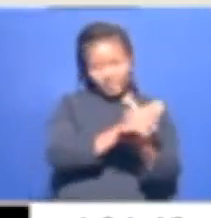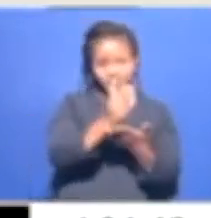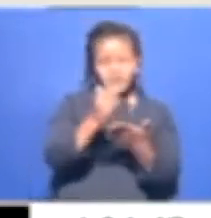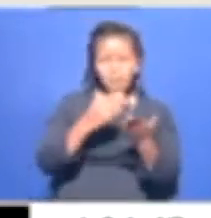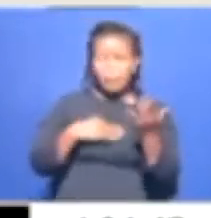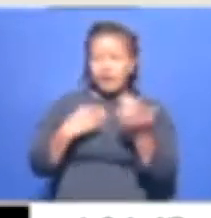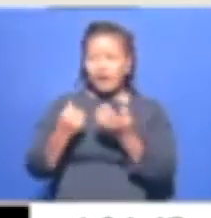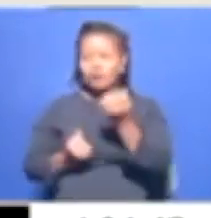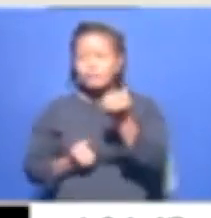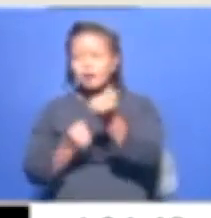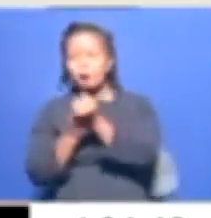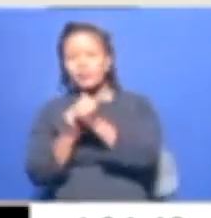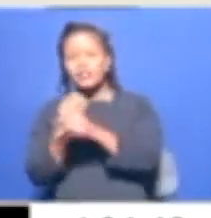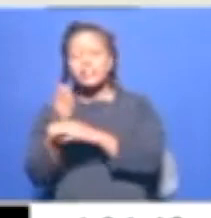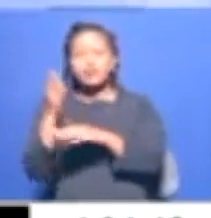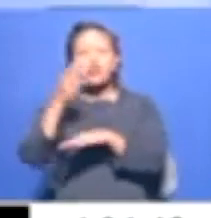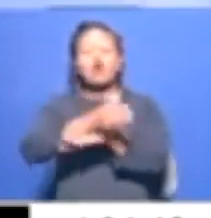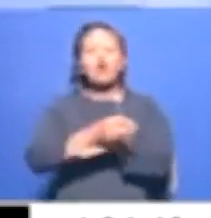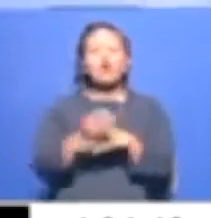over